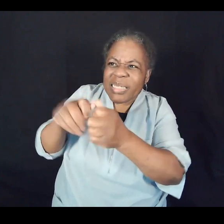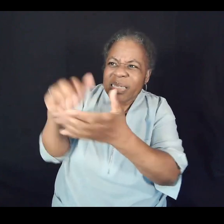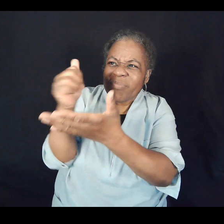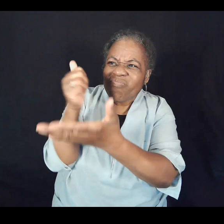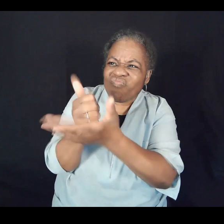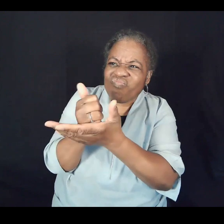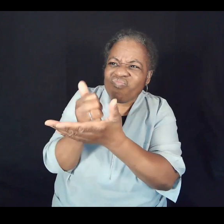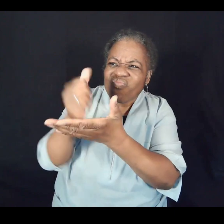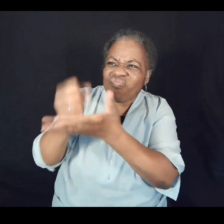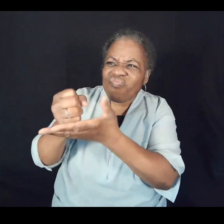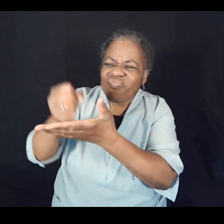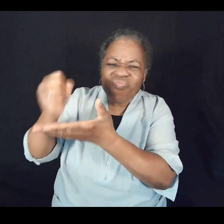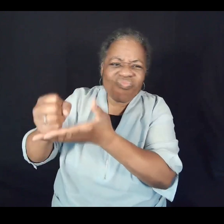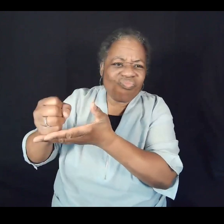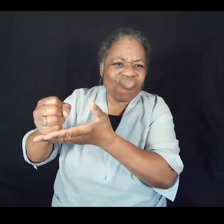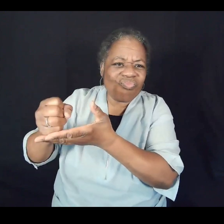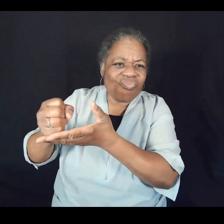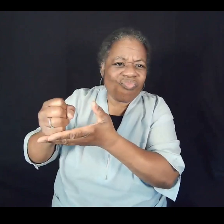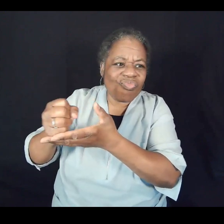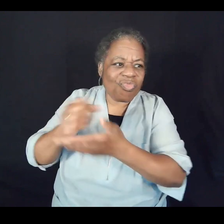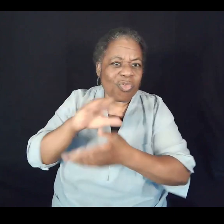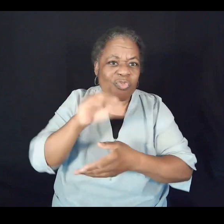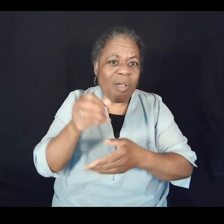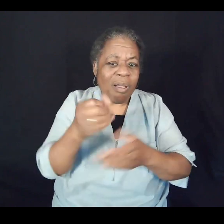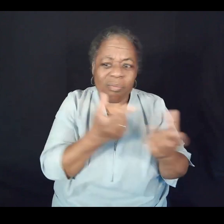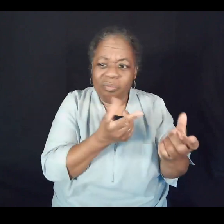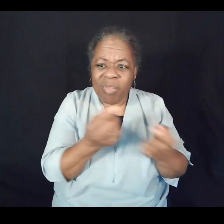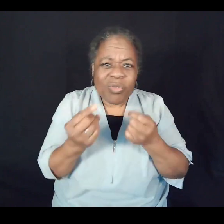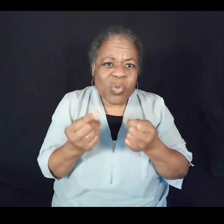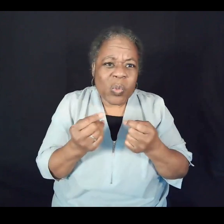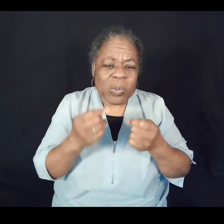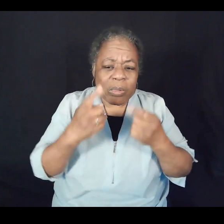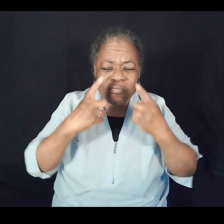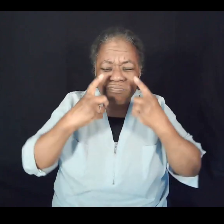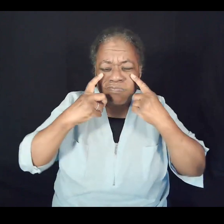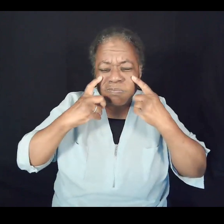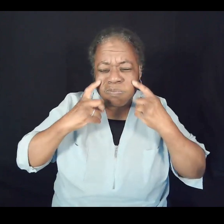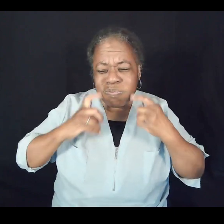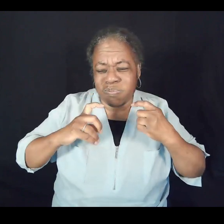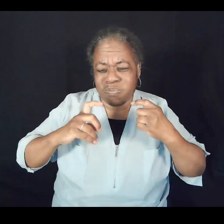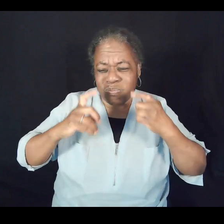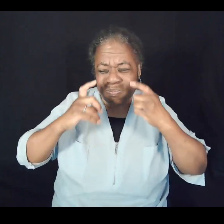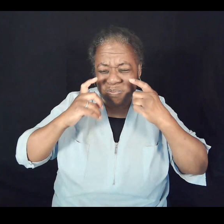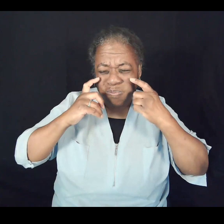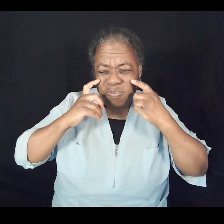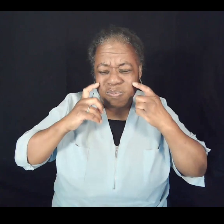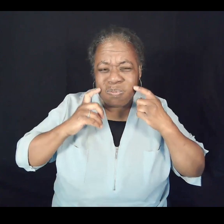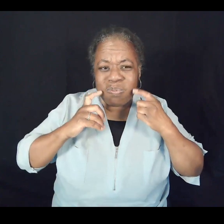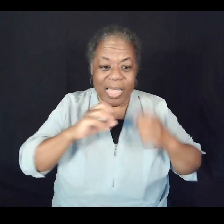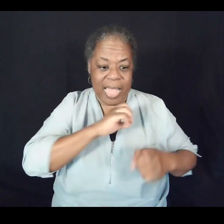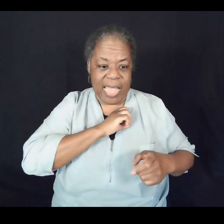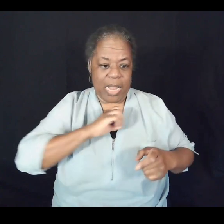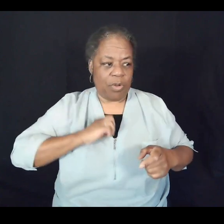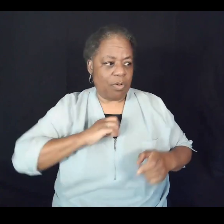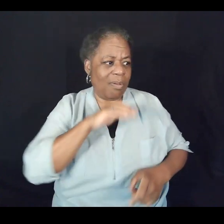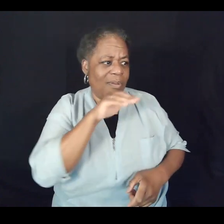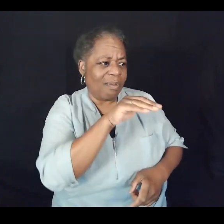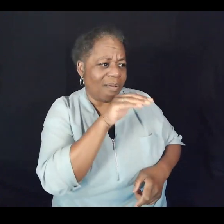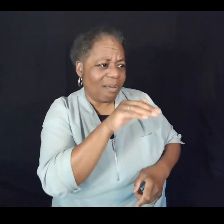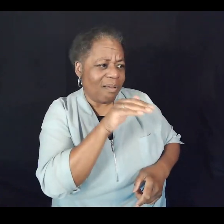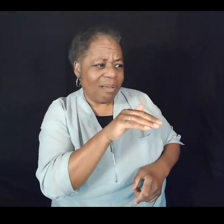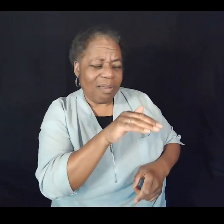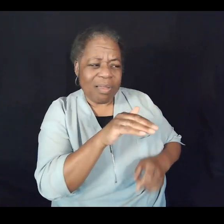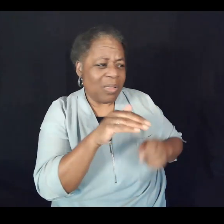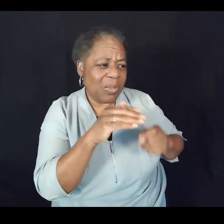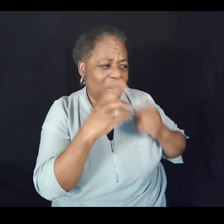vault. So he weeps. And in the vision, one of the elders says to him, "Do not weep, because," verse